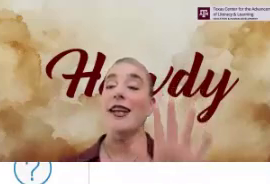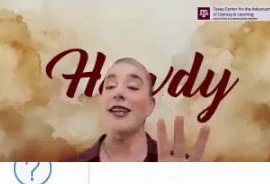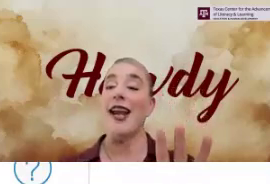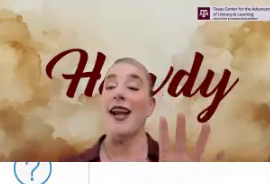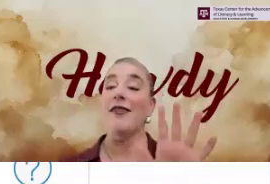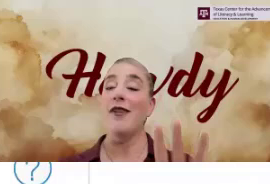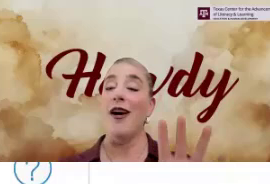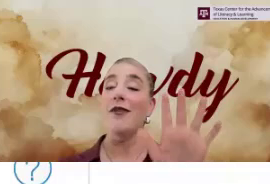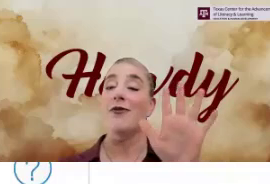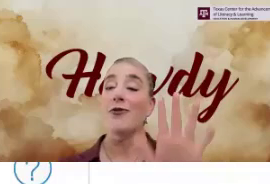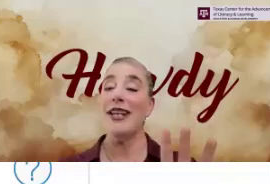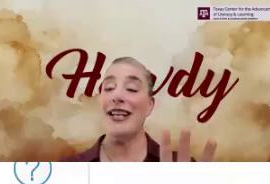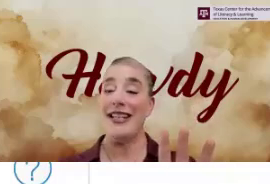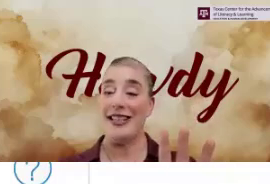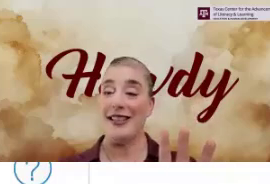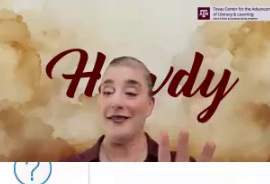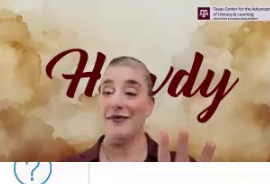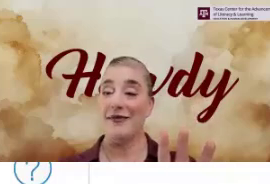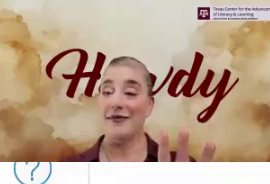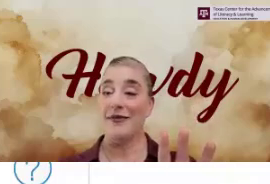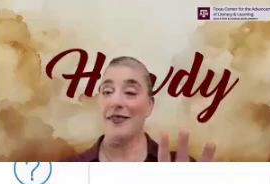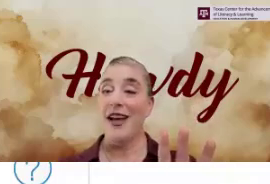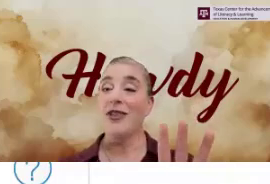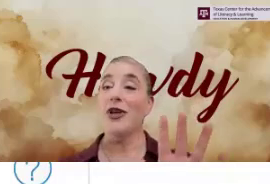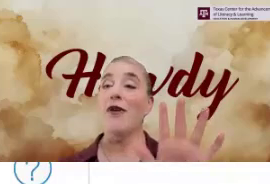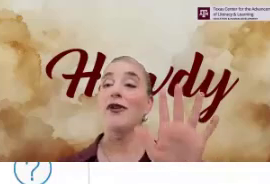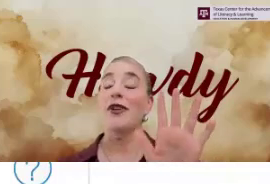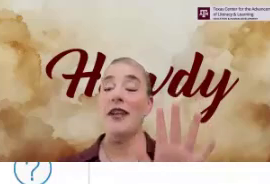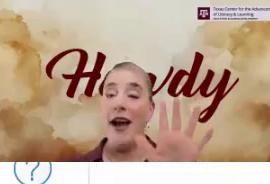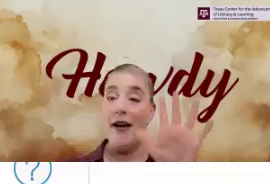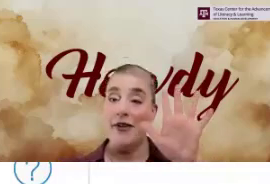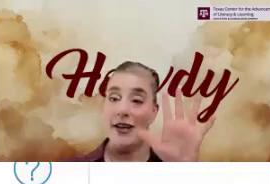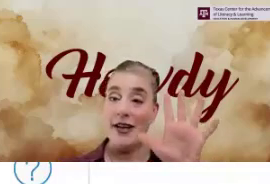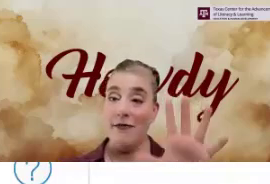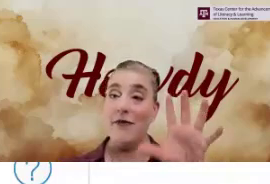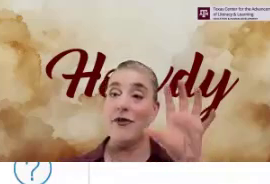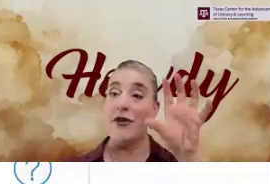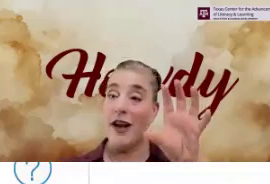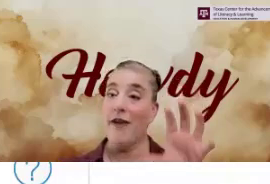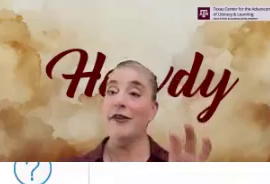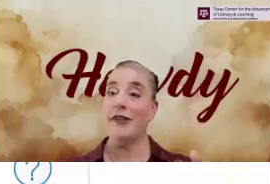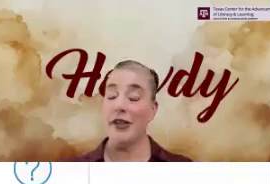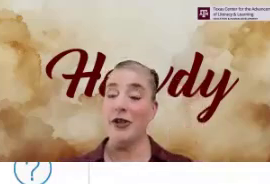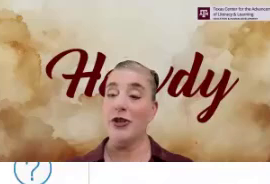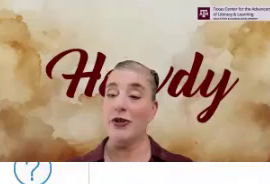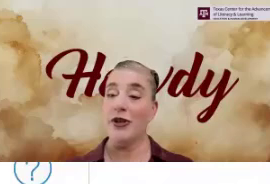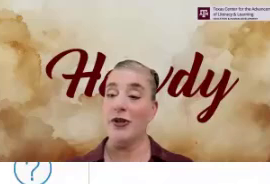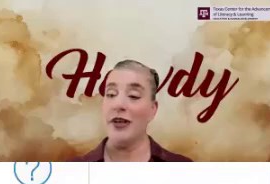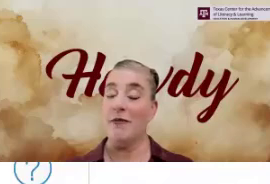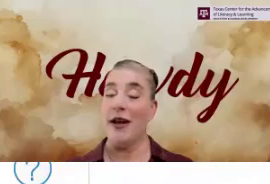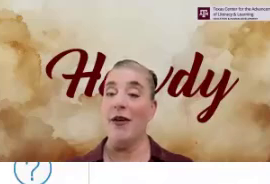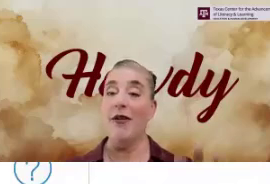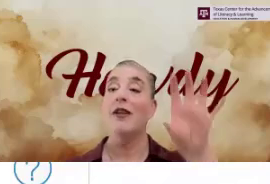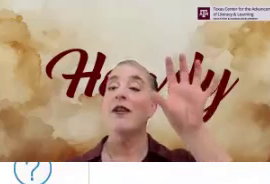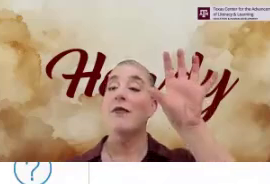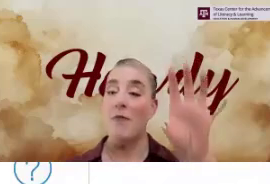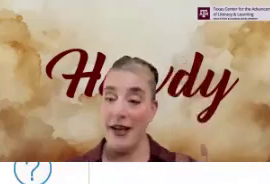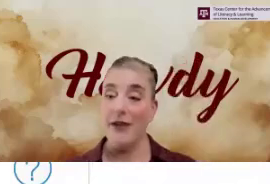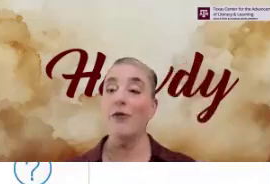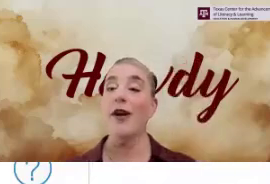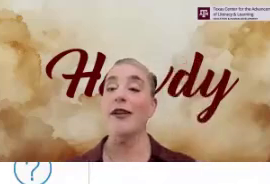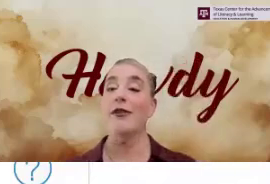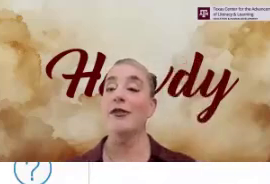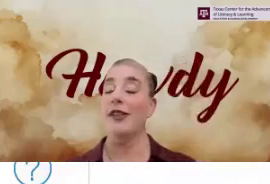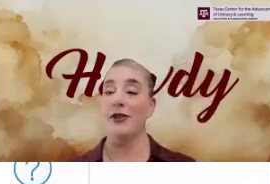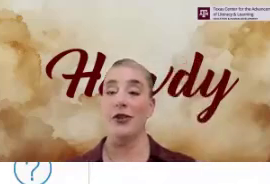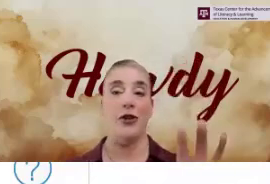because they cannot read it. So if you're going to have a signature in your email,